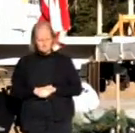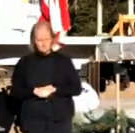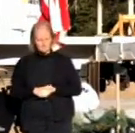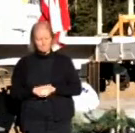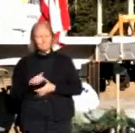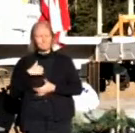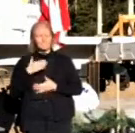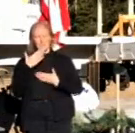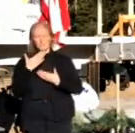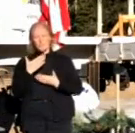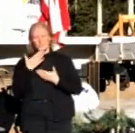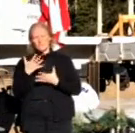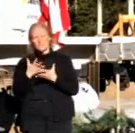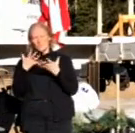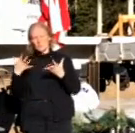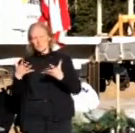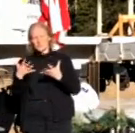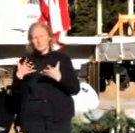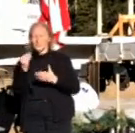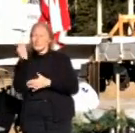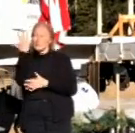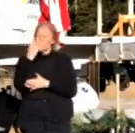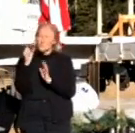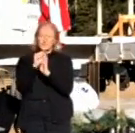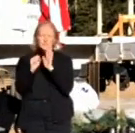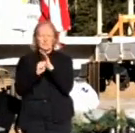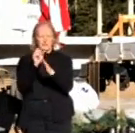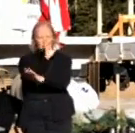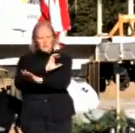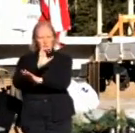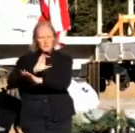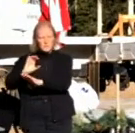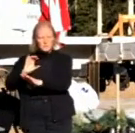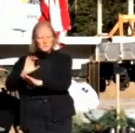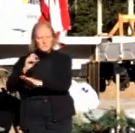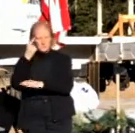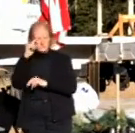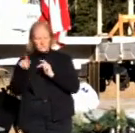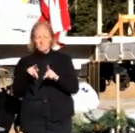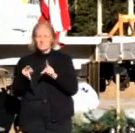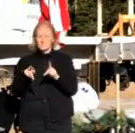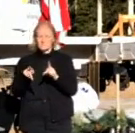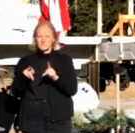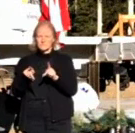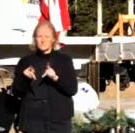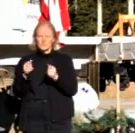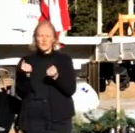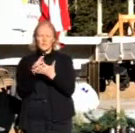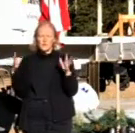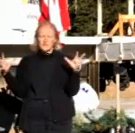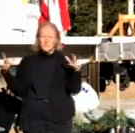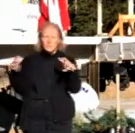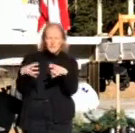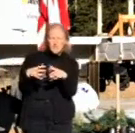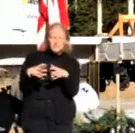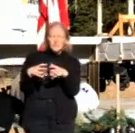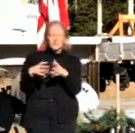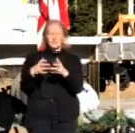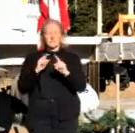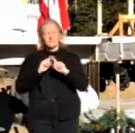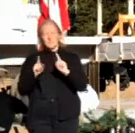I'm very appreciative for so much, for a beautiful state of Colorado, for humanity, for everyone coming together.